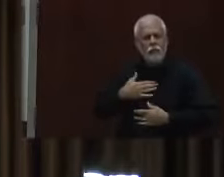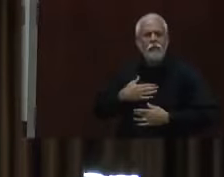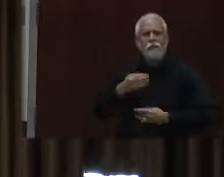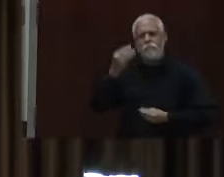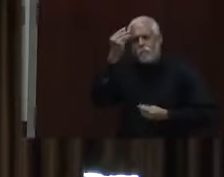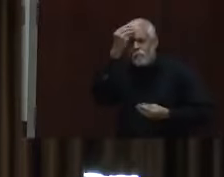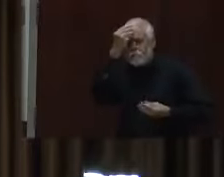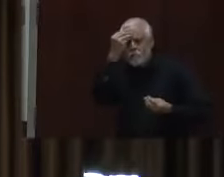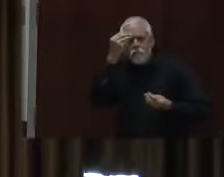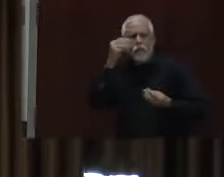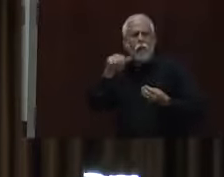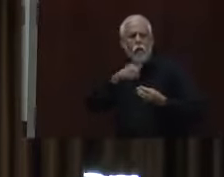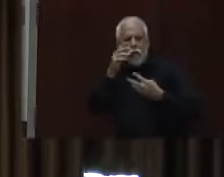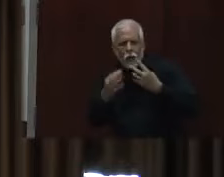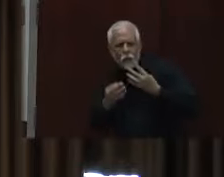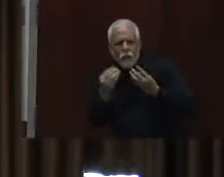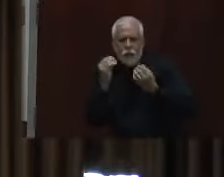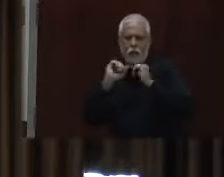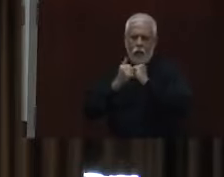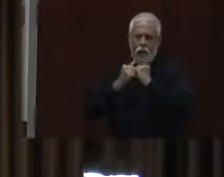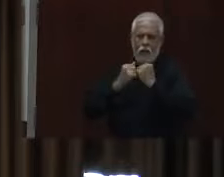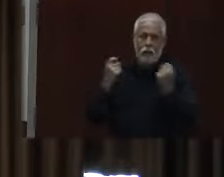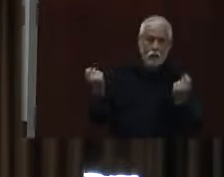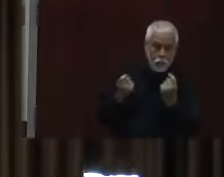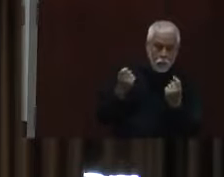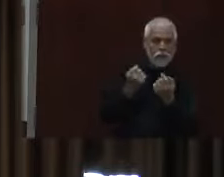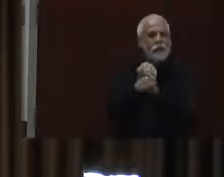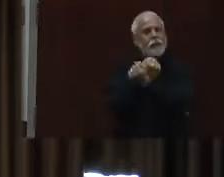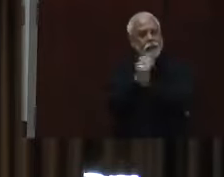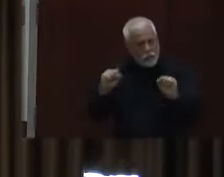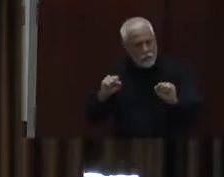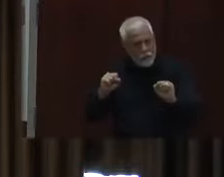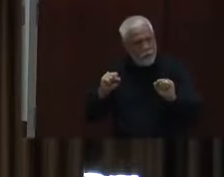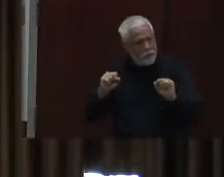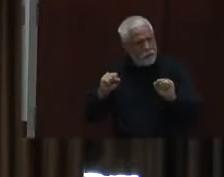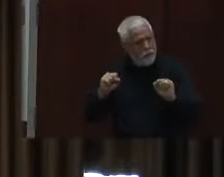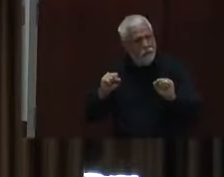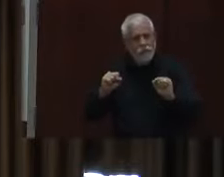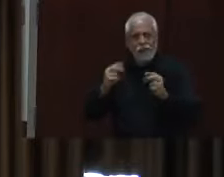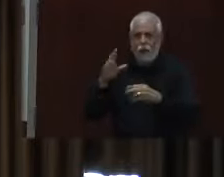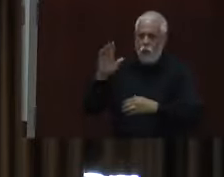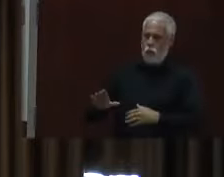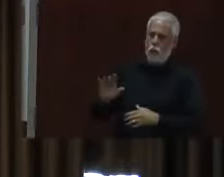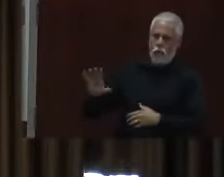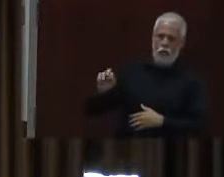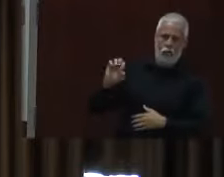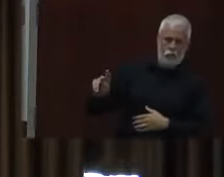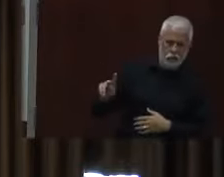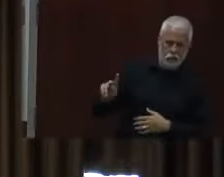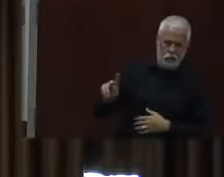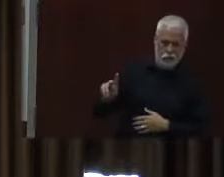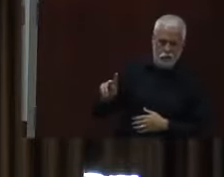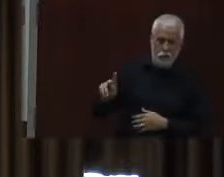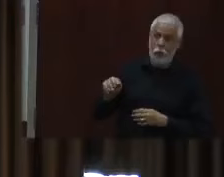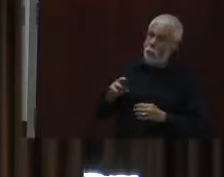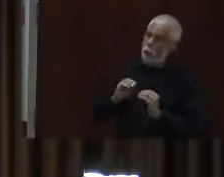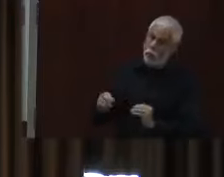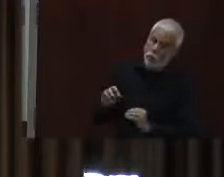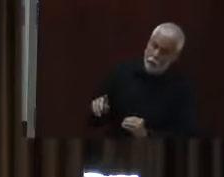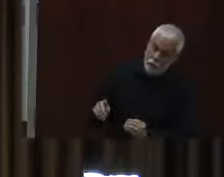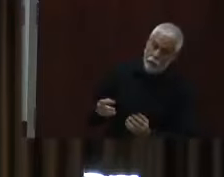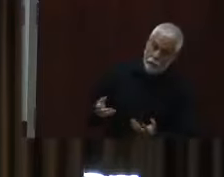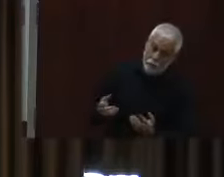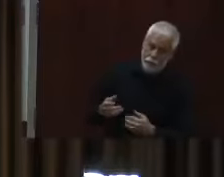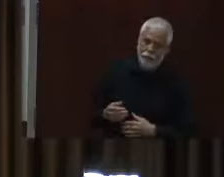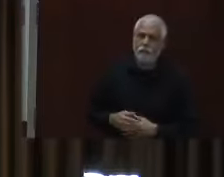time to be thinking of alternatives and how we want to celebrate in a safe way that keeps them at the lowest risk, if at no risk.